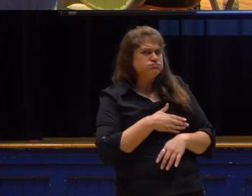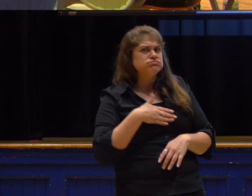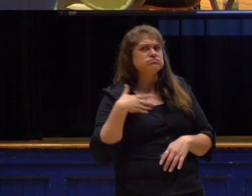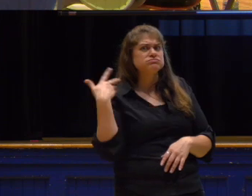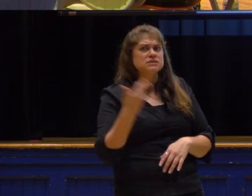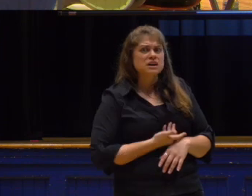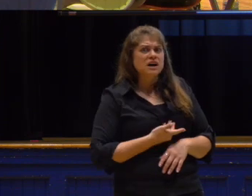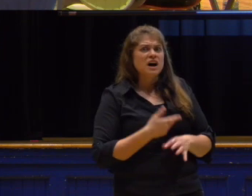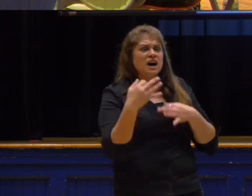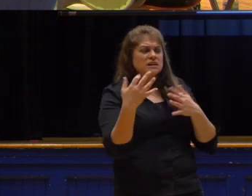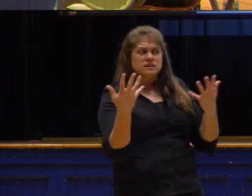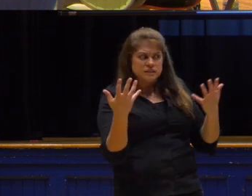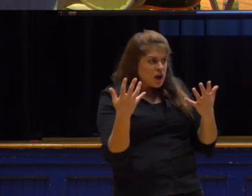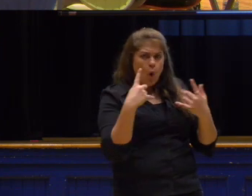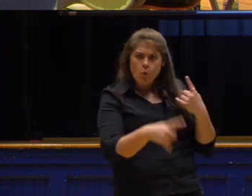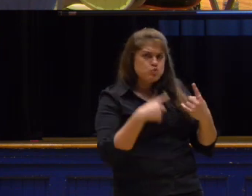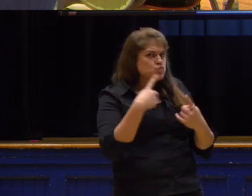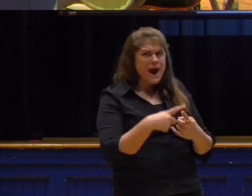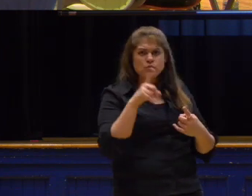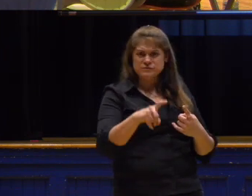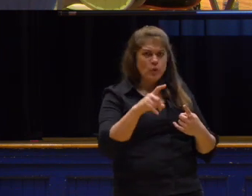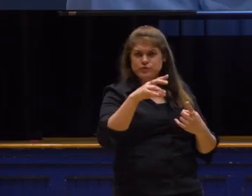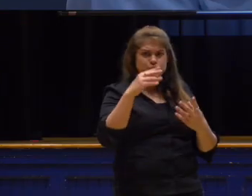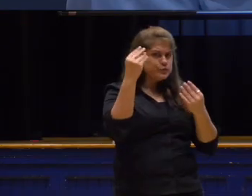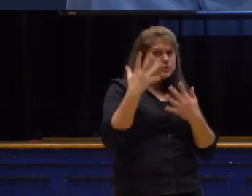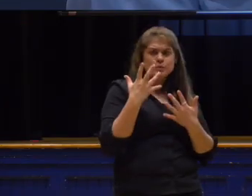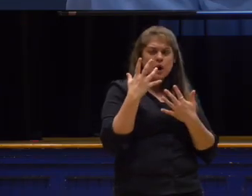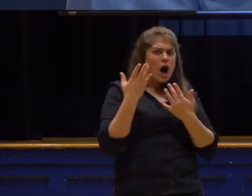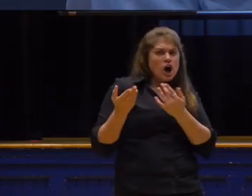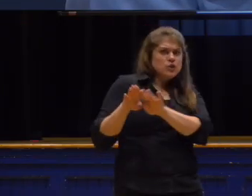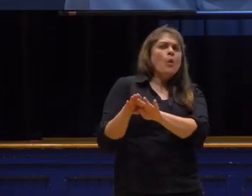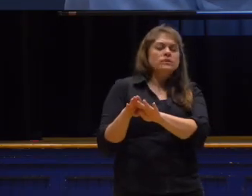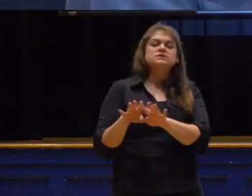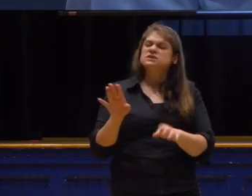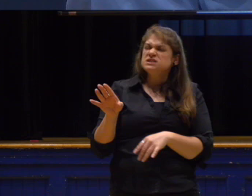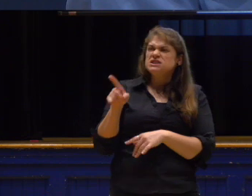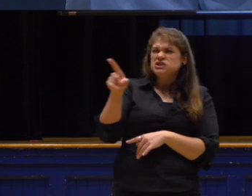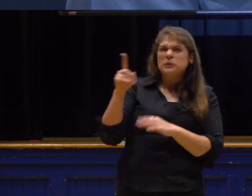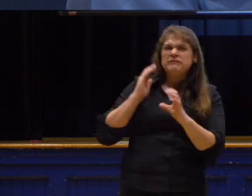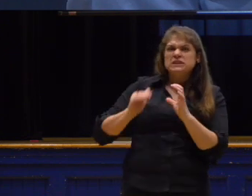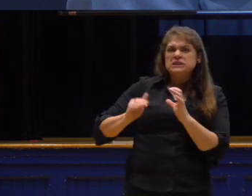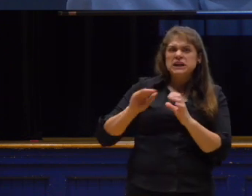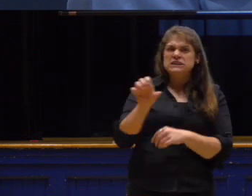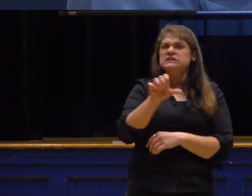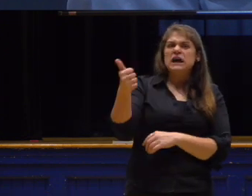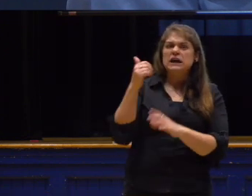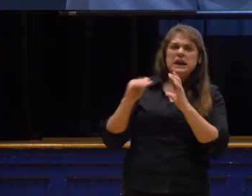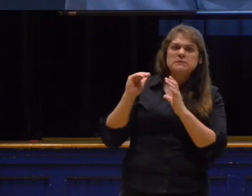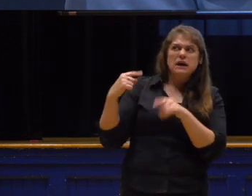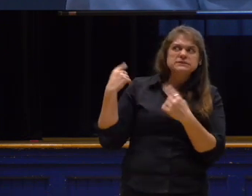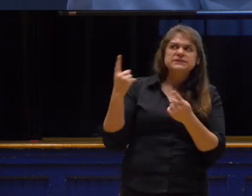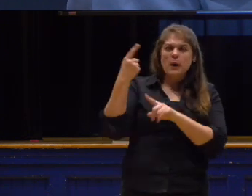and extremely upset going, when the hell were we supposed to find out about this? I said, well, you would have received 10 emails